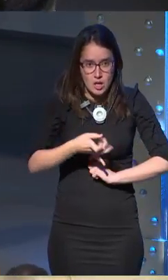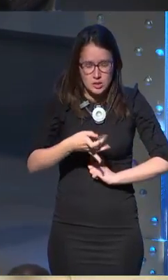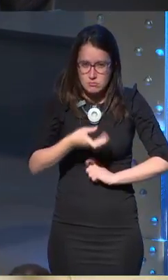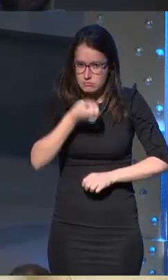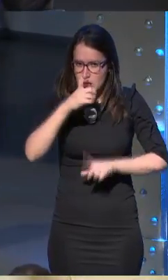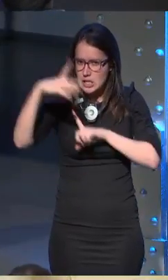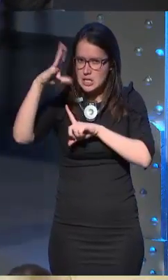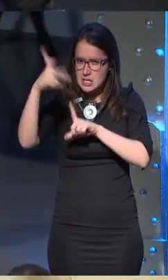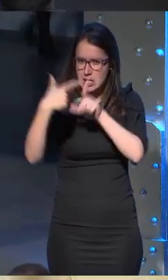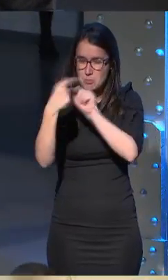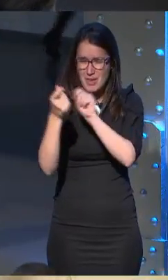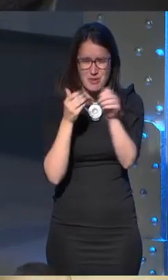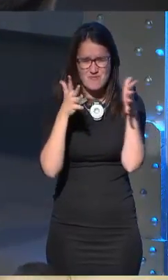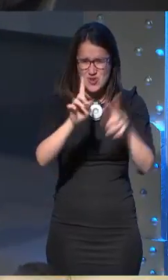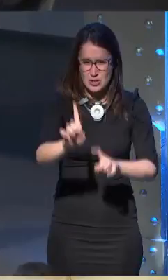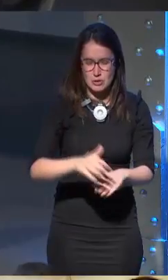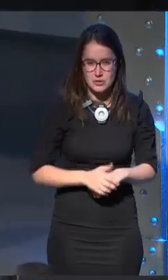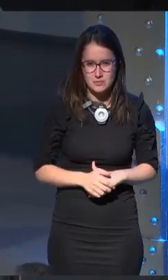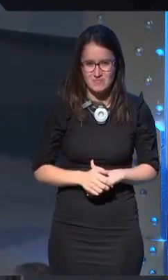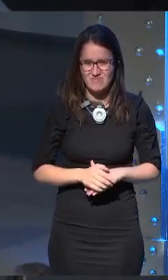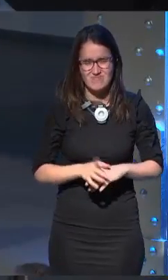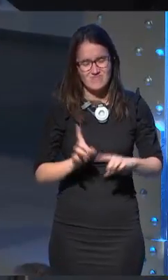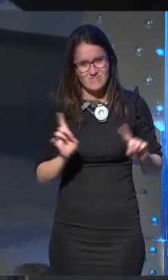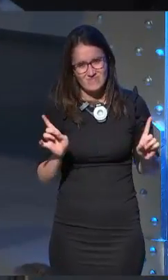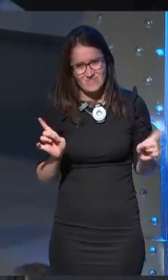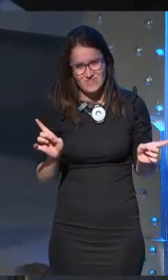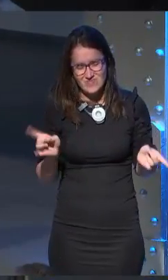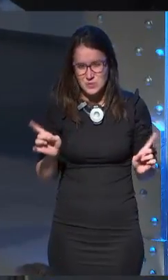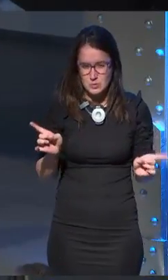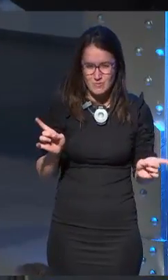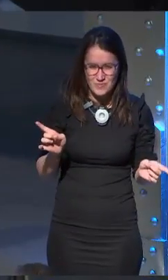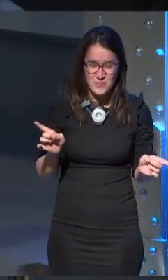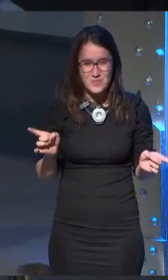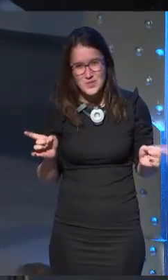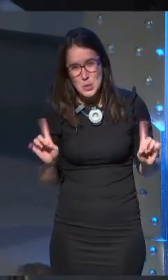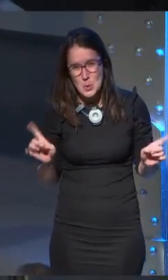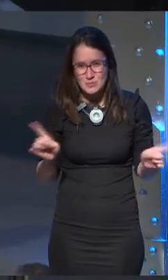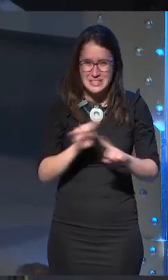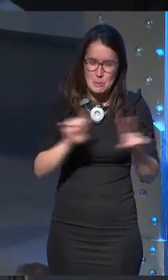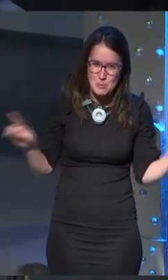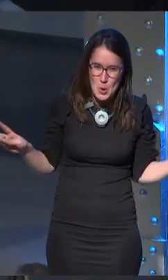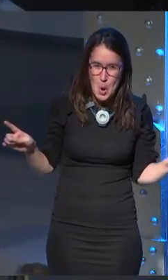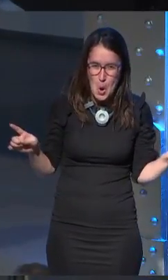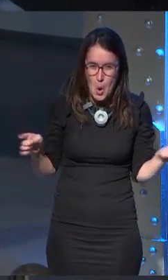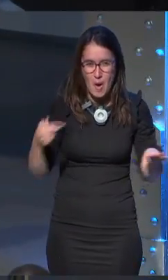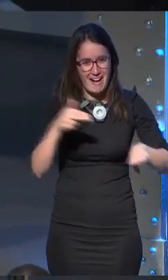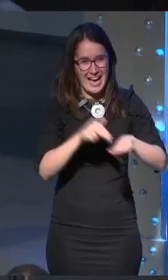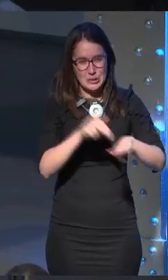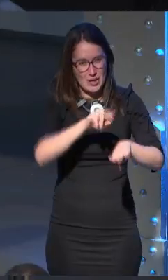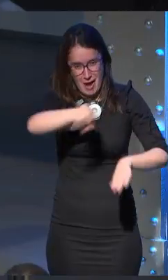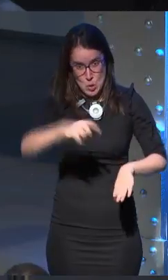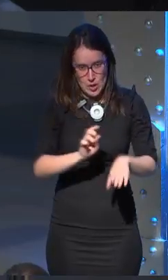gas-rich diet, right? So it's not good advice. Rocket fuel. I'm talking about another kind of